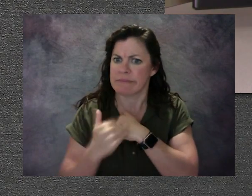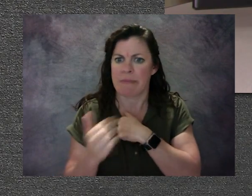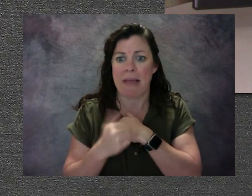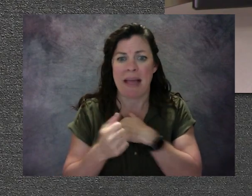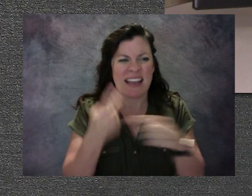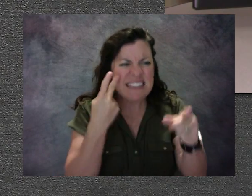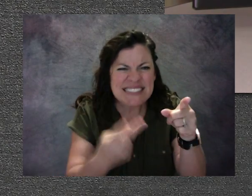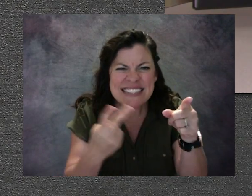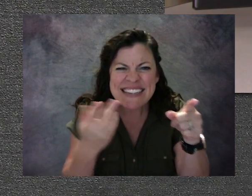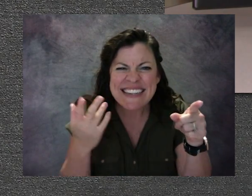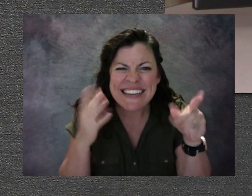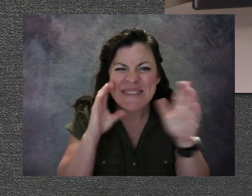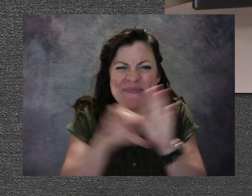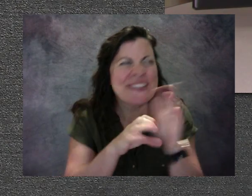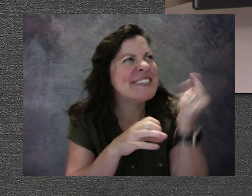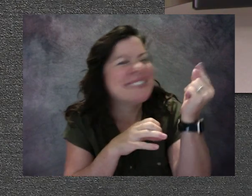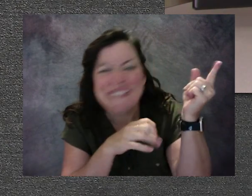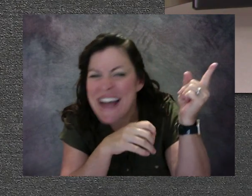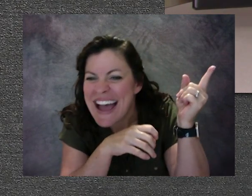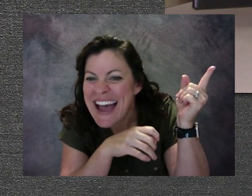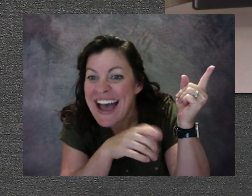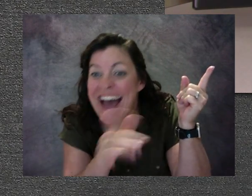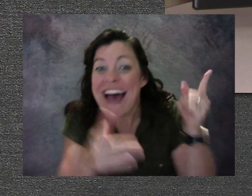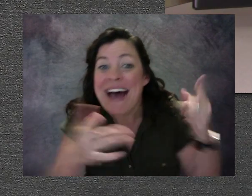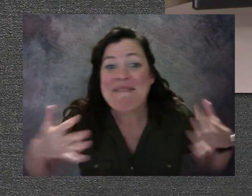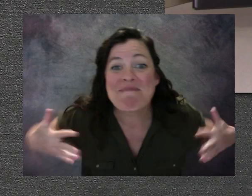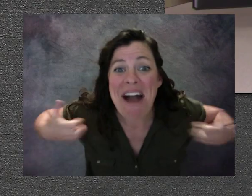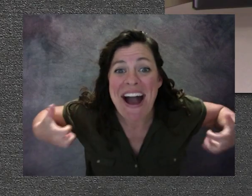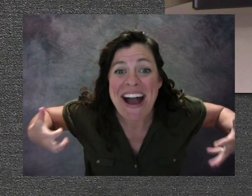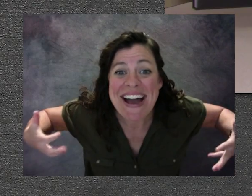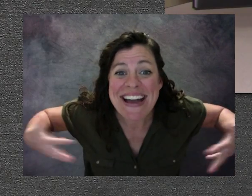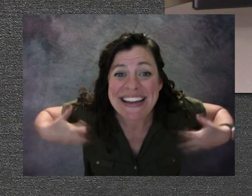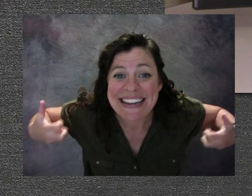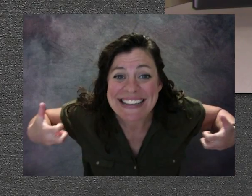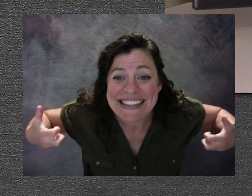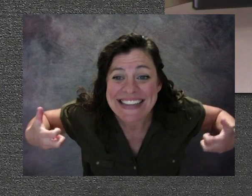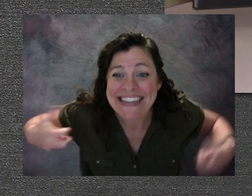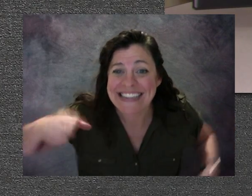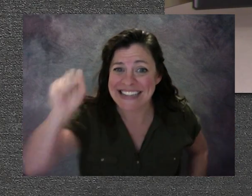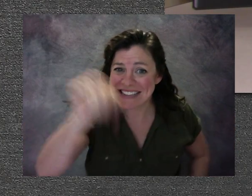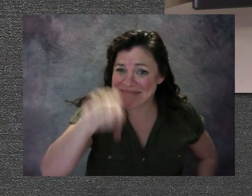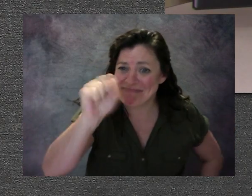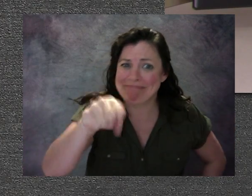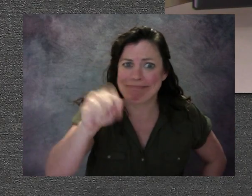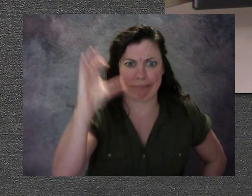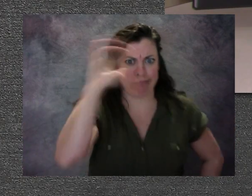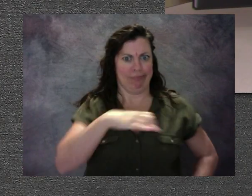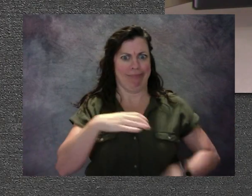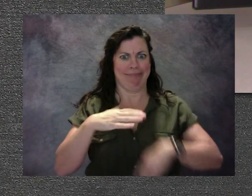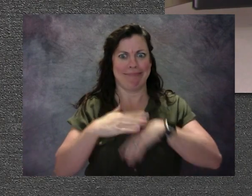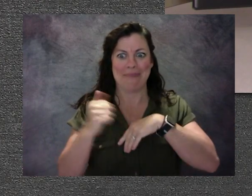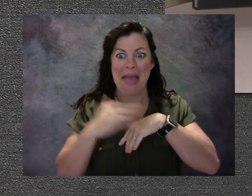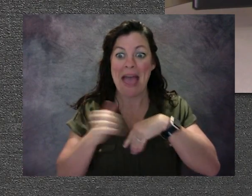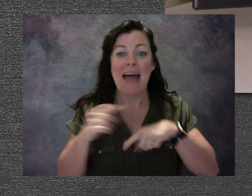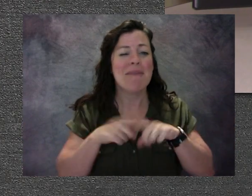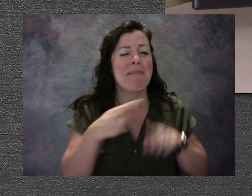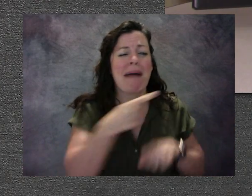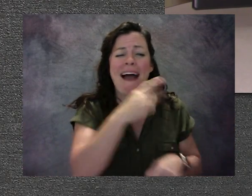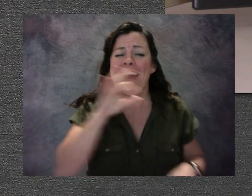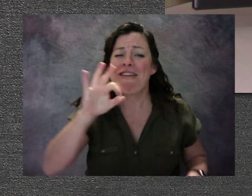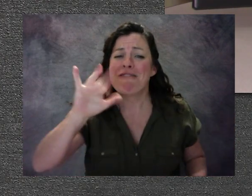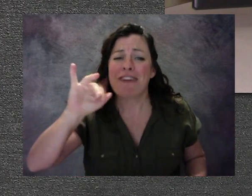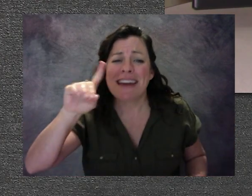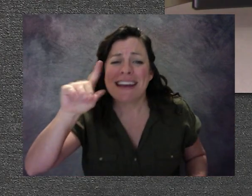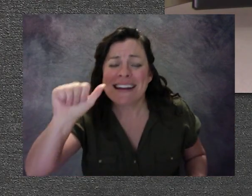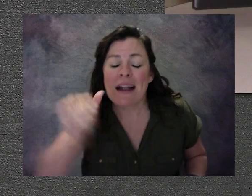is? She had a pet monkey. Isn't that unusual? And she loved that monkey so much that when